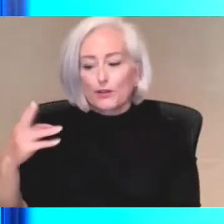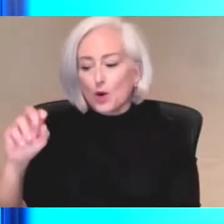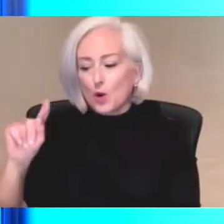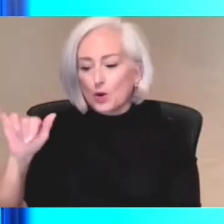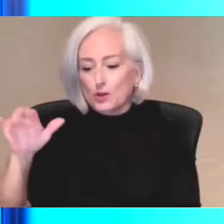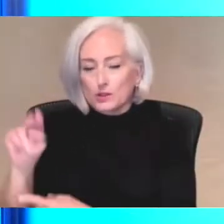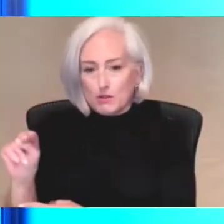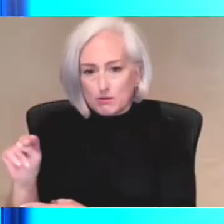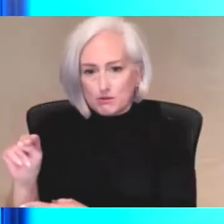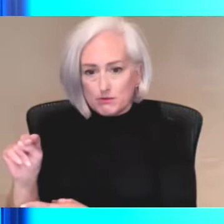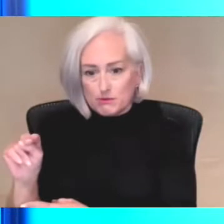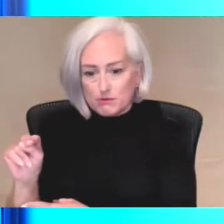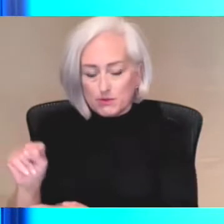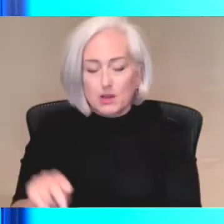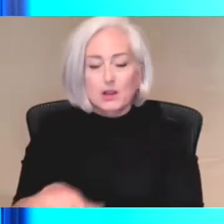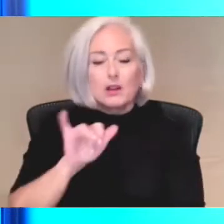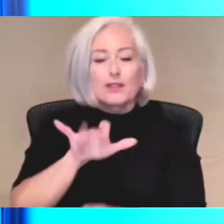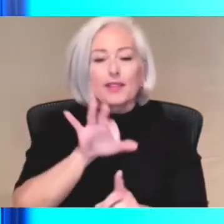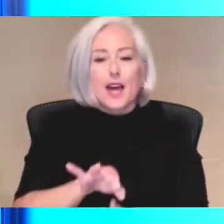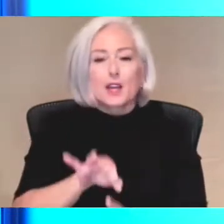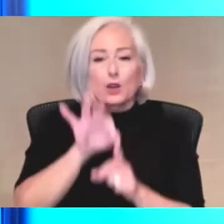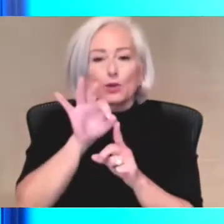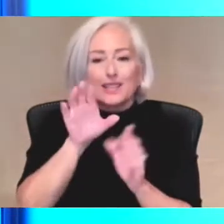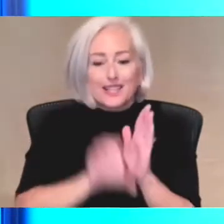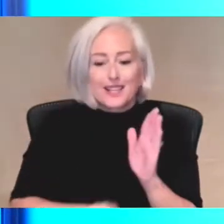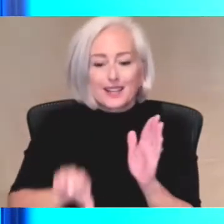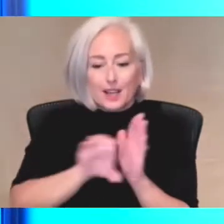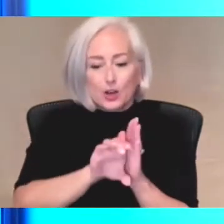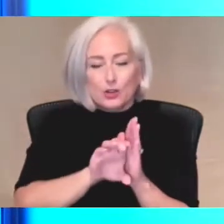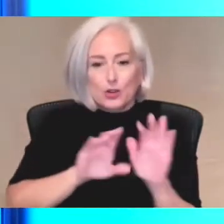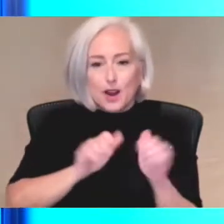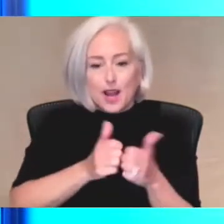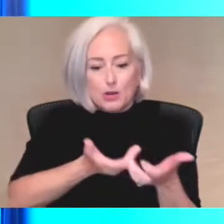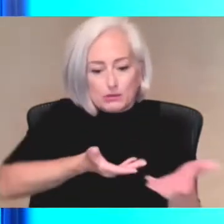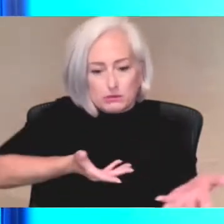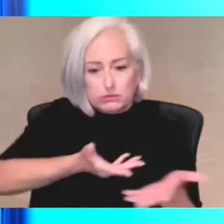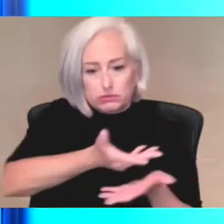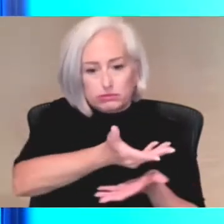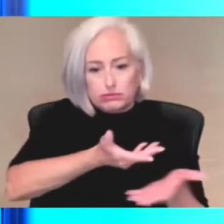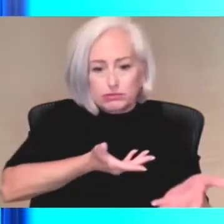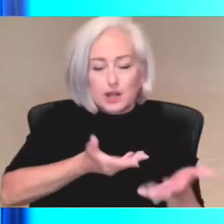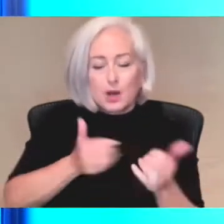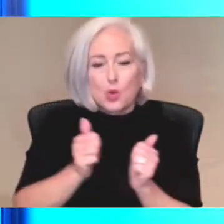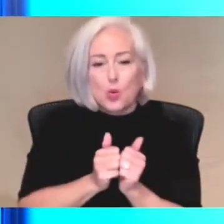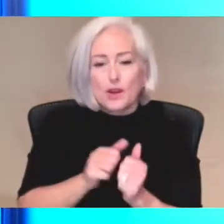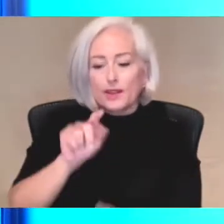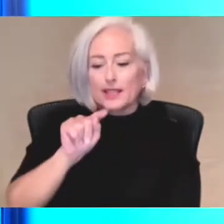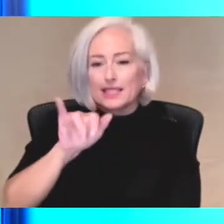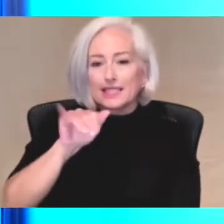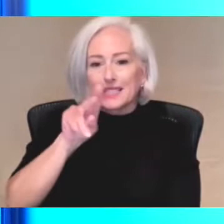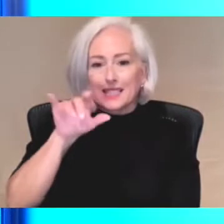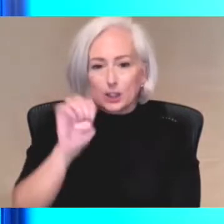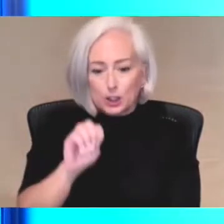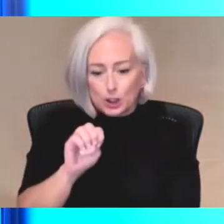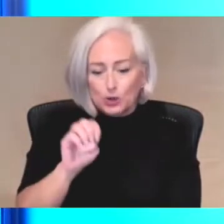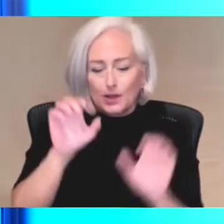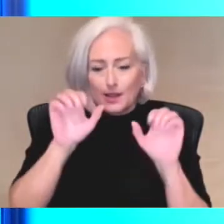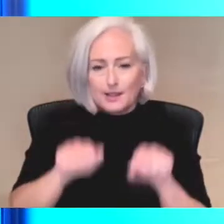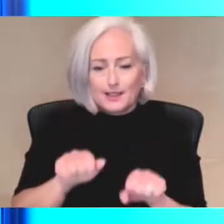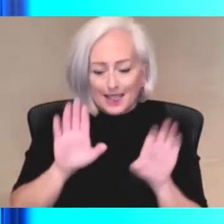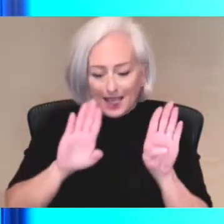which it interacts with tissue, again, it focuses the radiation. We're able to concentrate the radiation within the